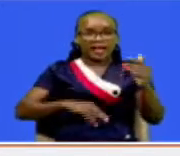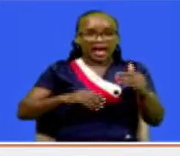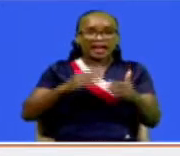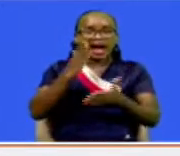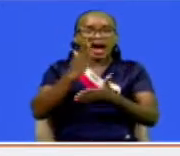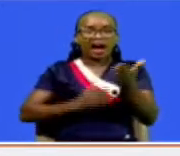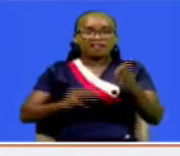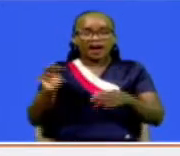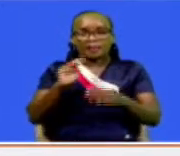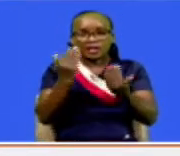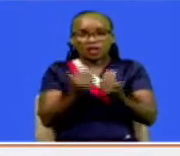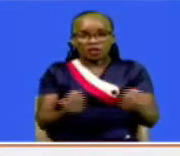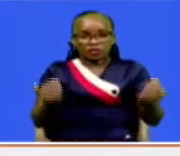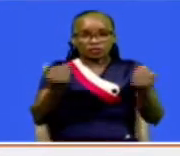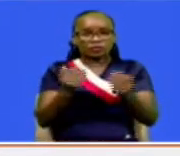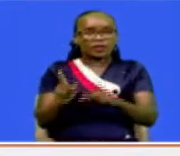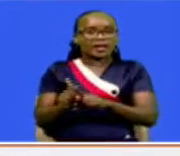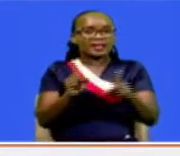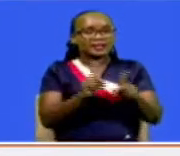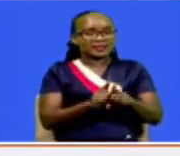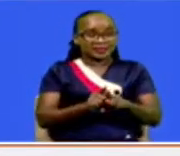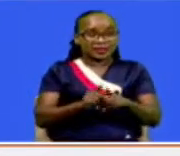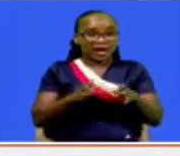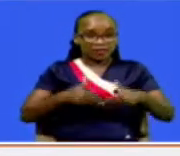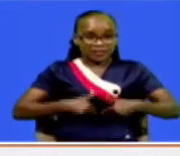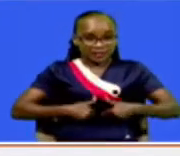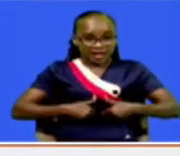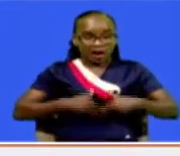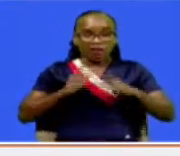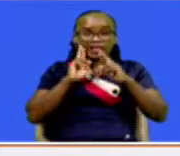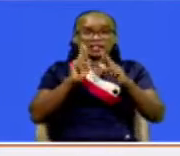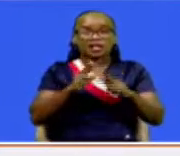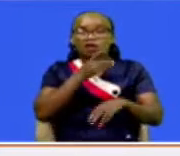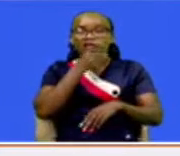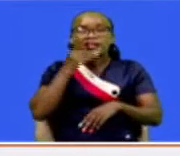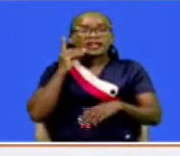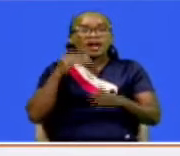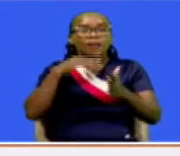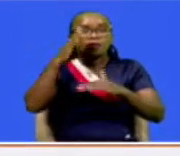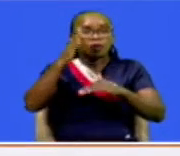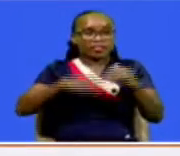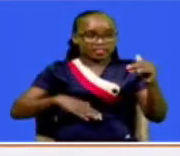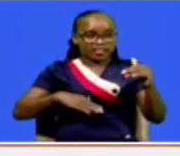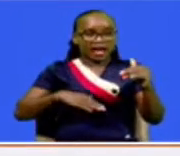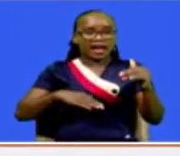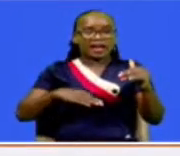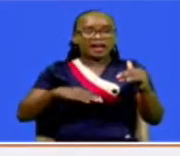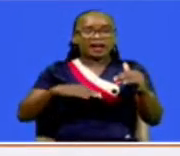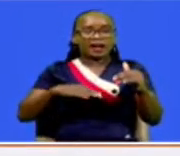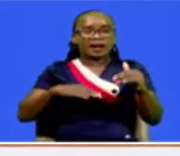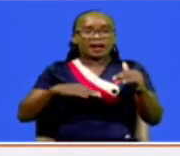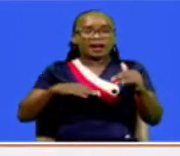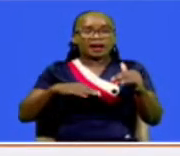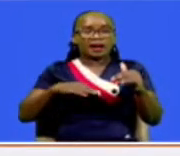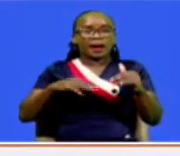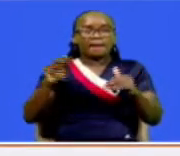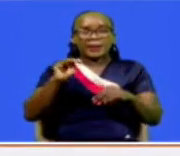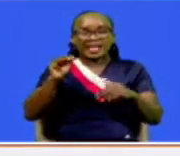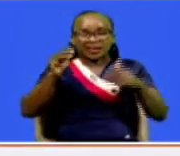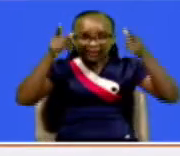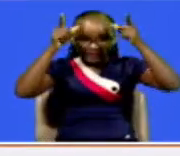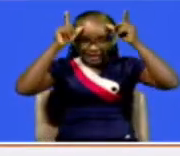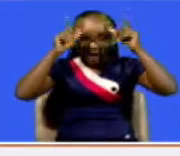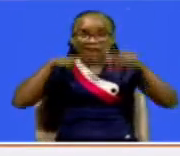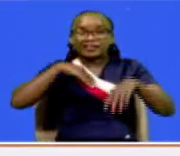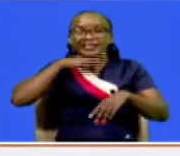500,000 children are acutely malnourished. Now, as a result of the drought, more than 1 million of farm animals have starved